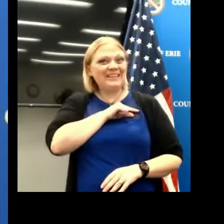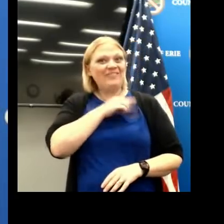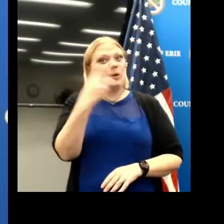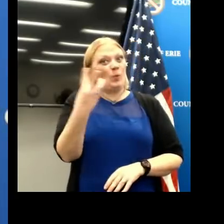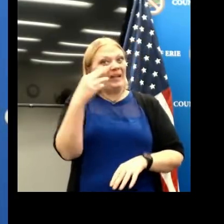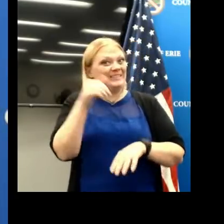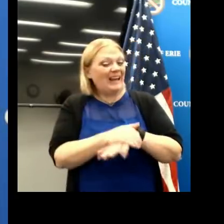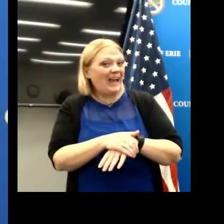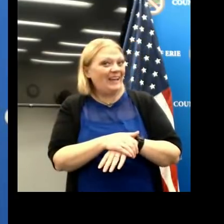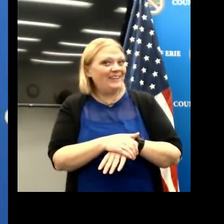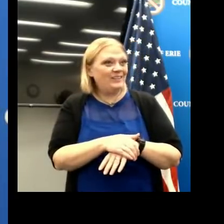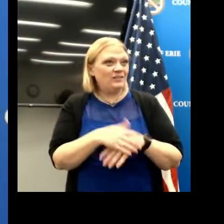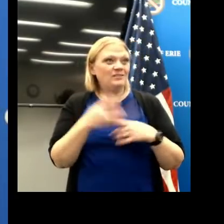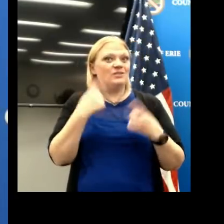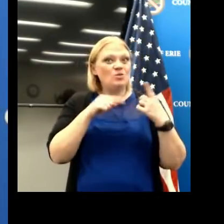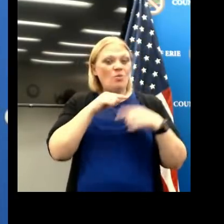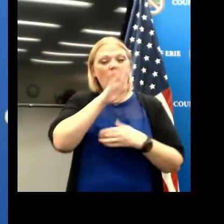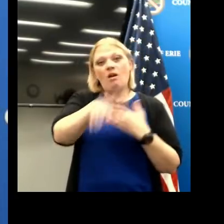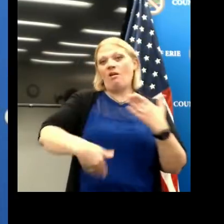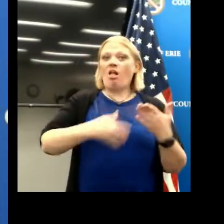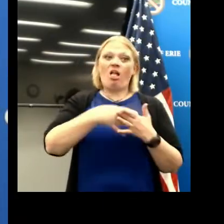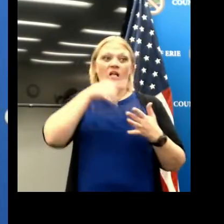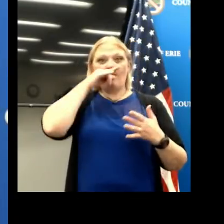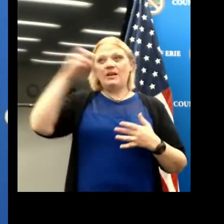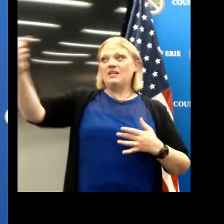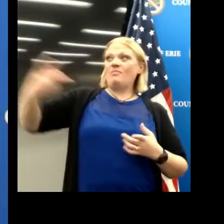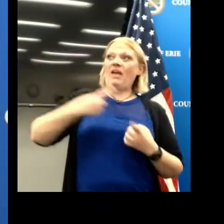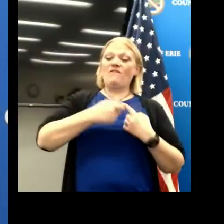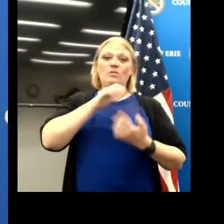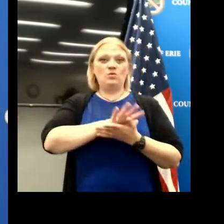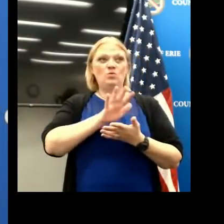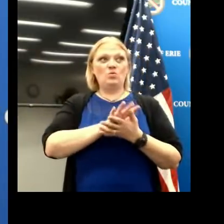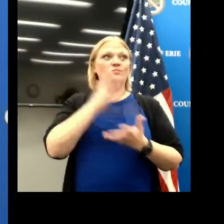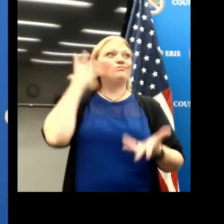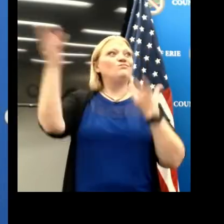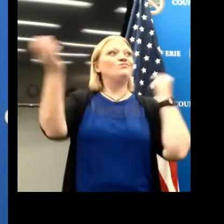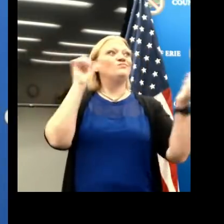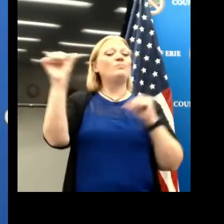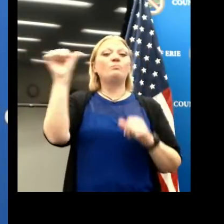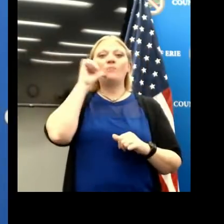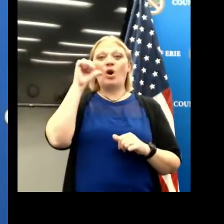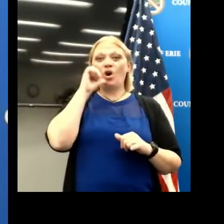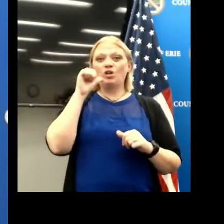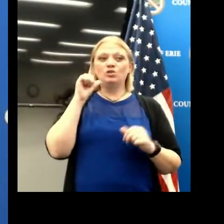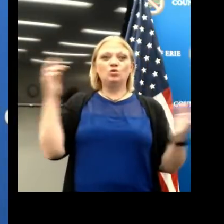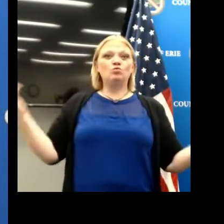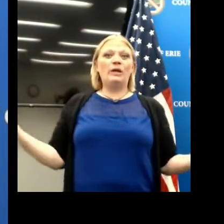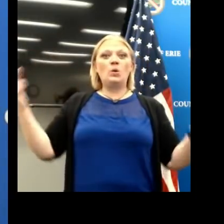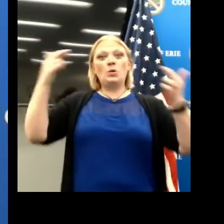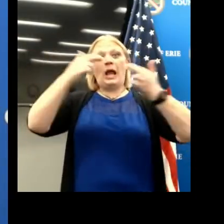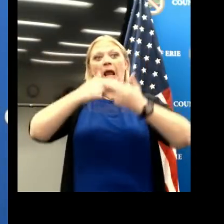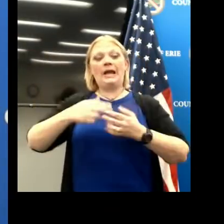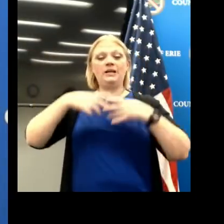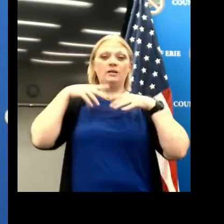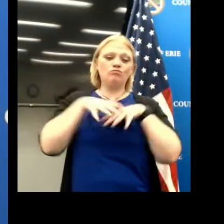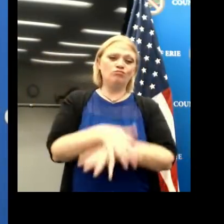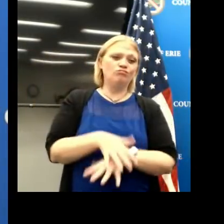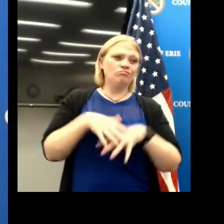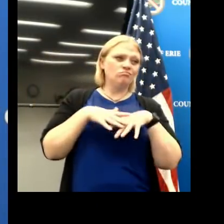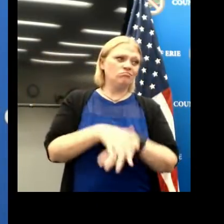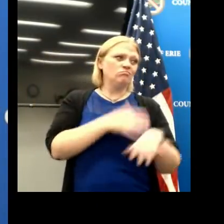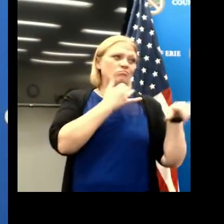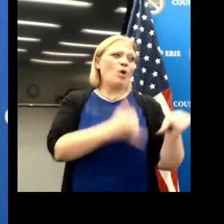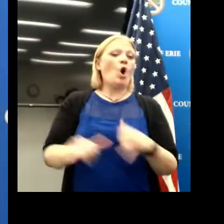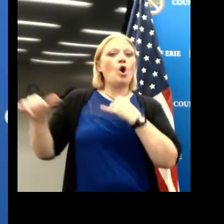Thanksgiving, is when all the kids return from school. They all go out to bars to reunite and party. And,